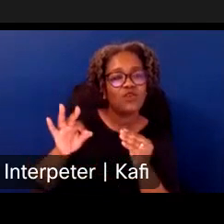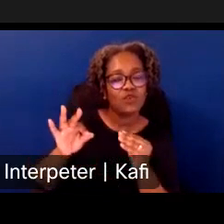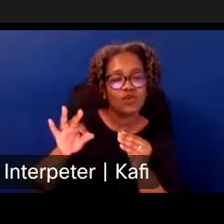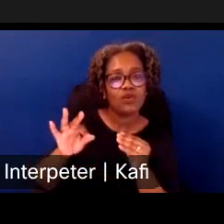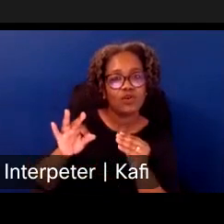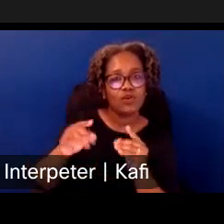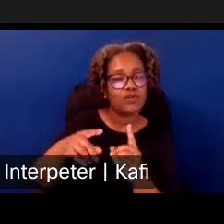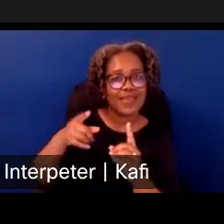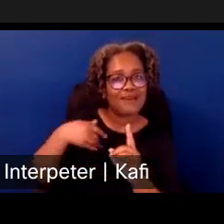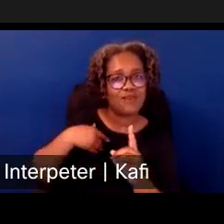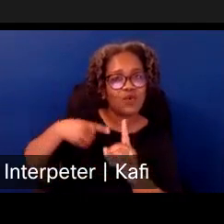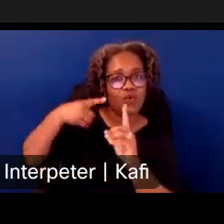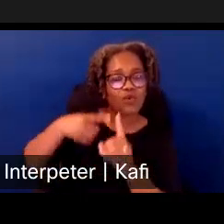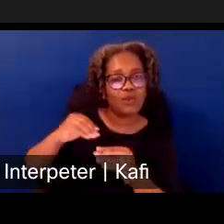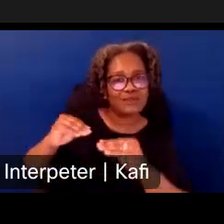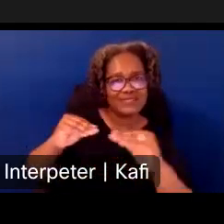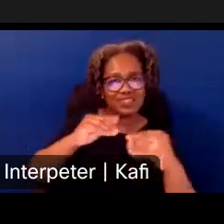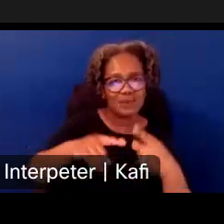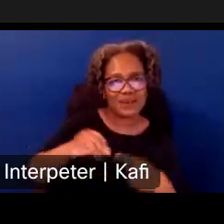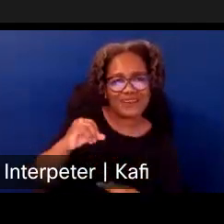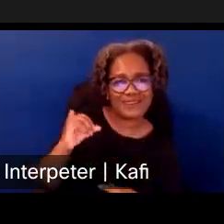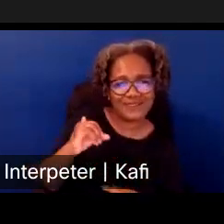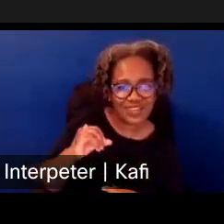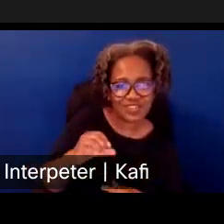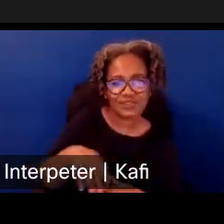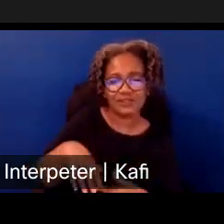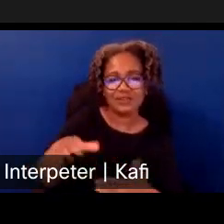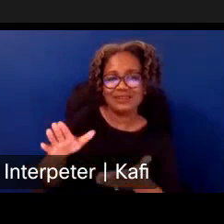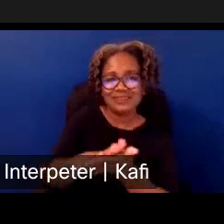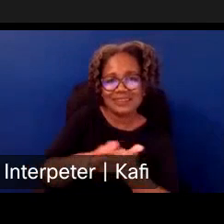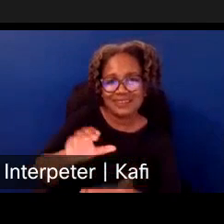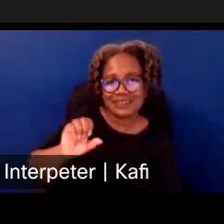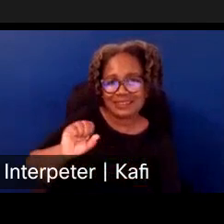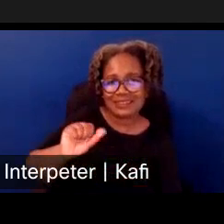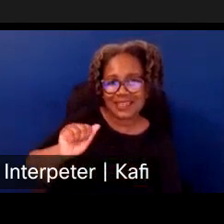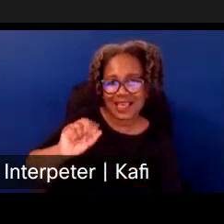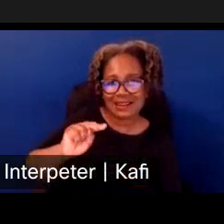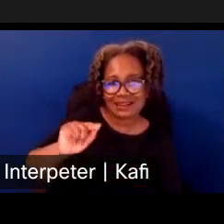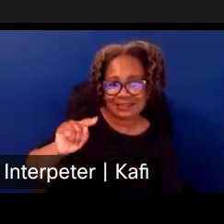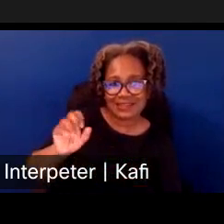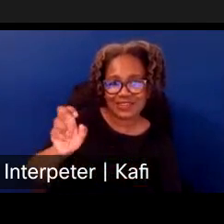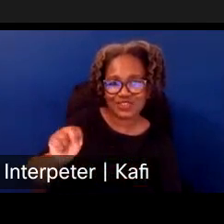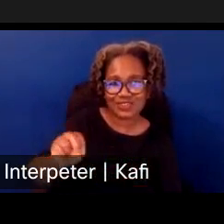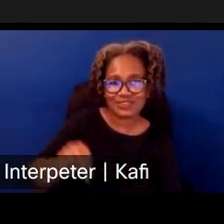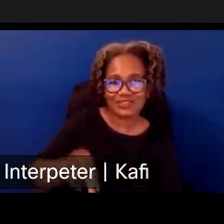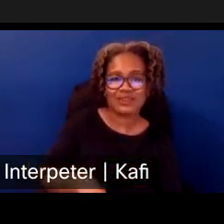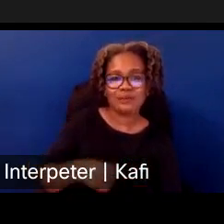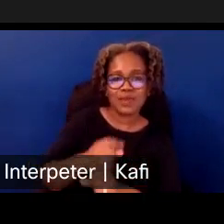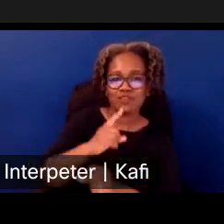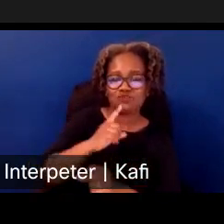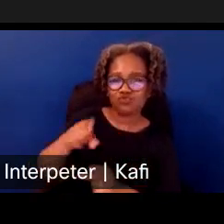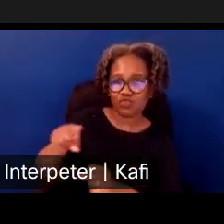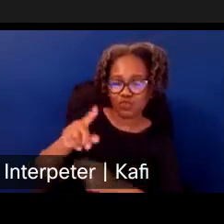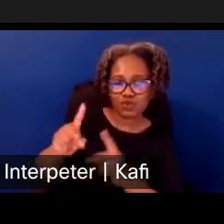attaching the braids to the person's hair so tight. So when they put it tight, real, real tight,